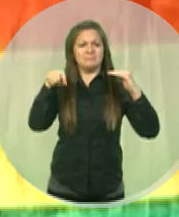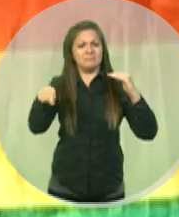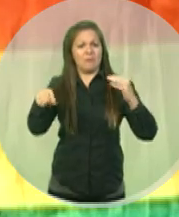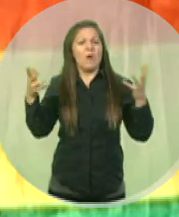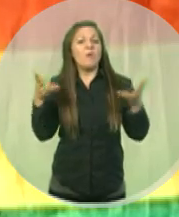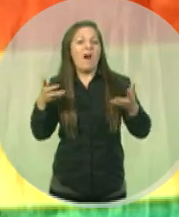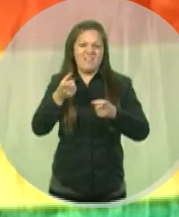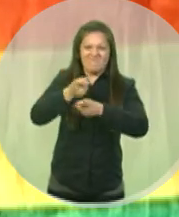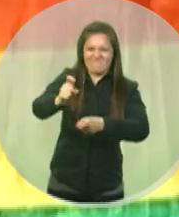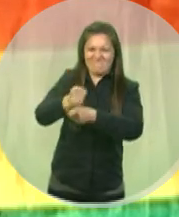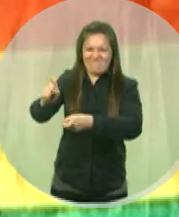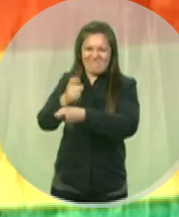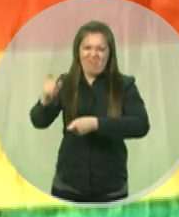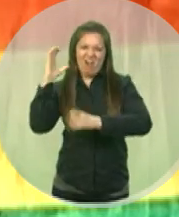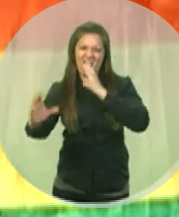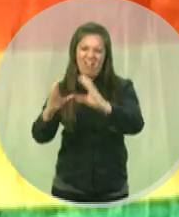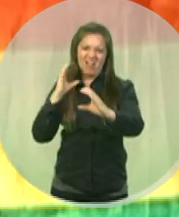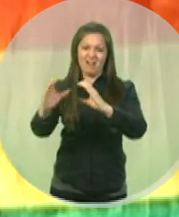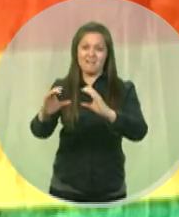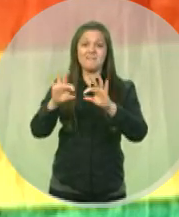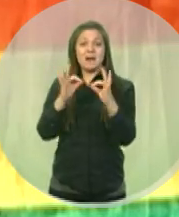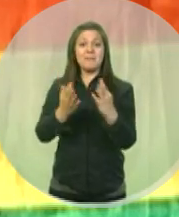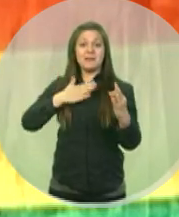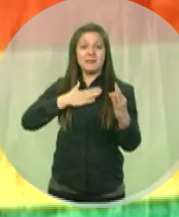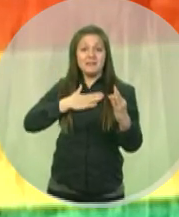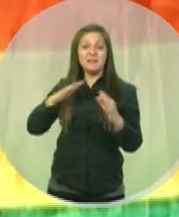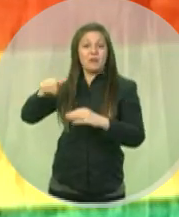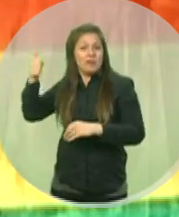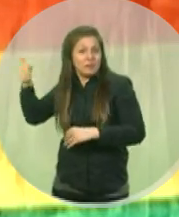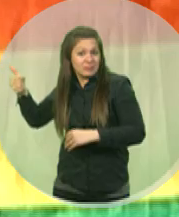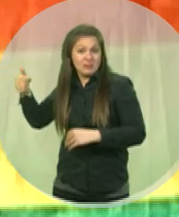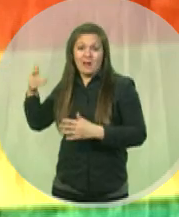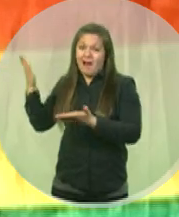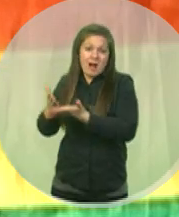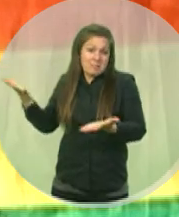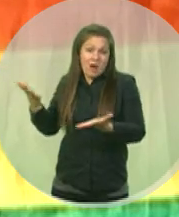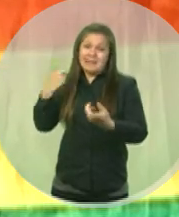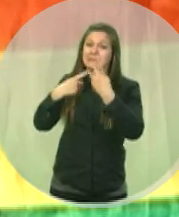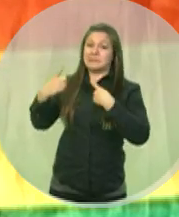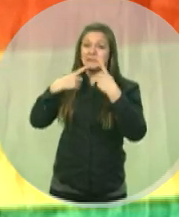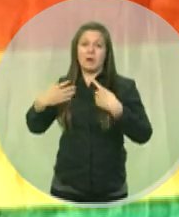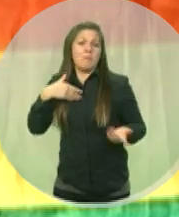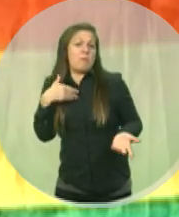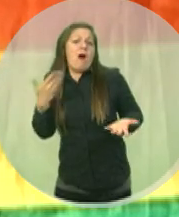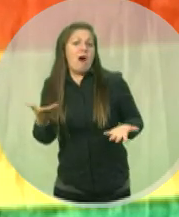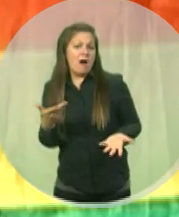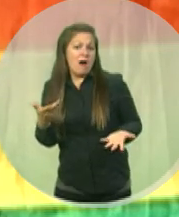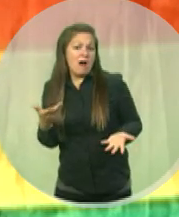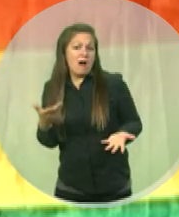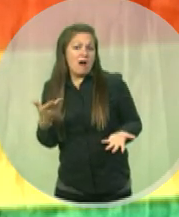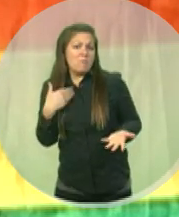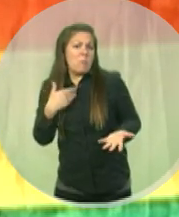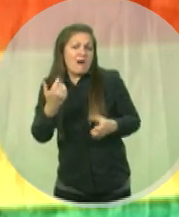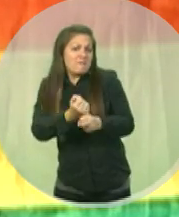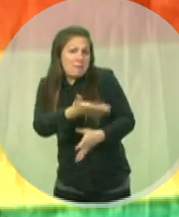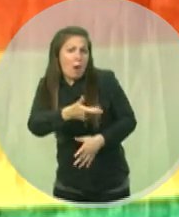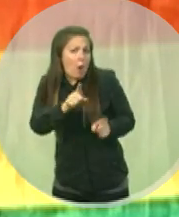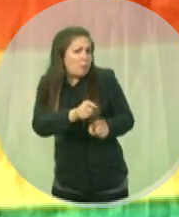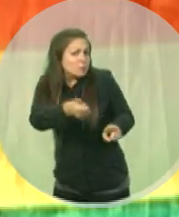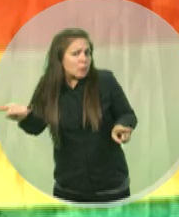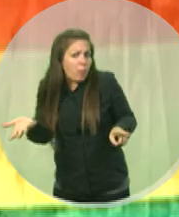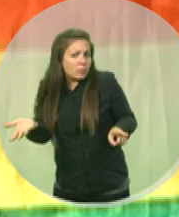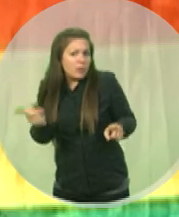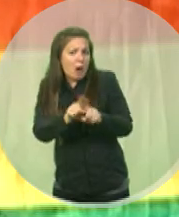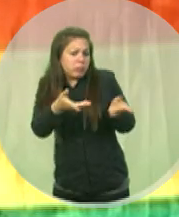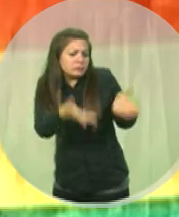for teenage boys was to go out and gay bash. My family, among others, constantly told me,